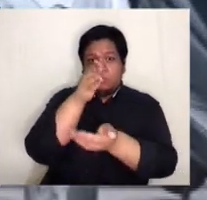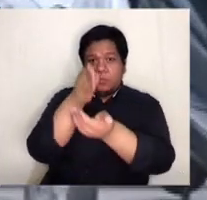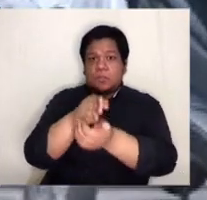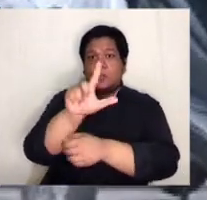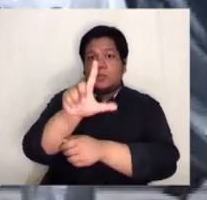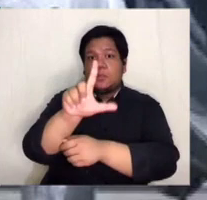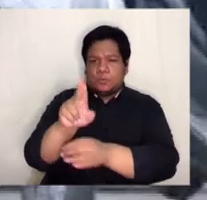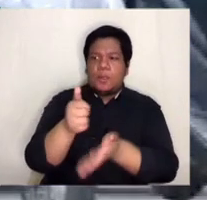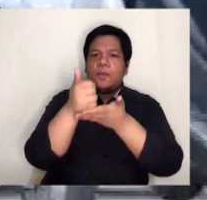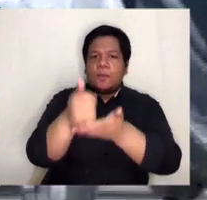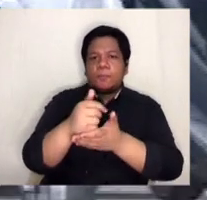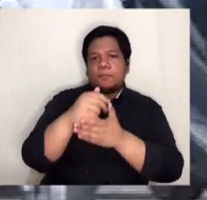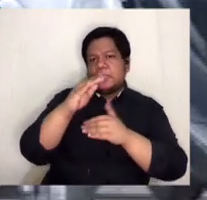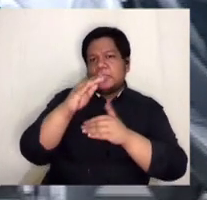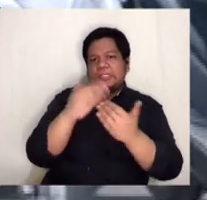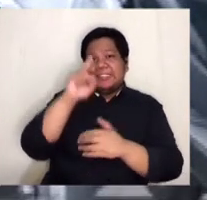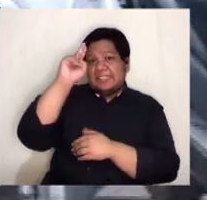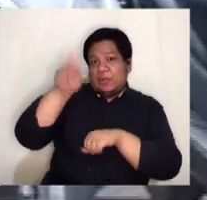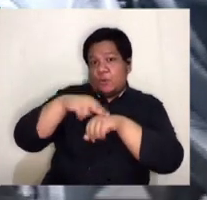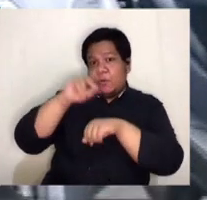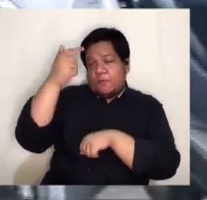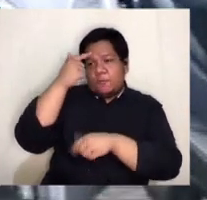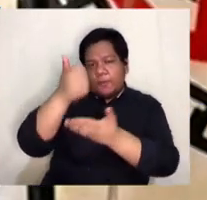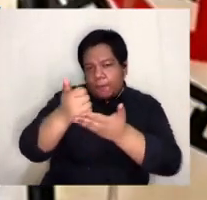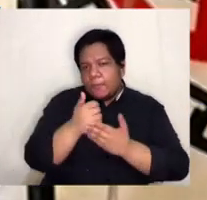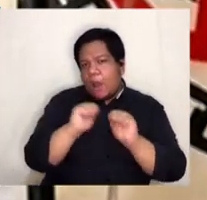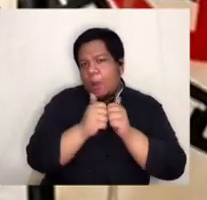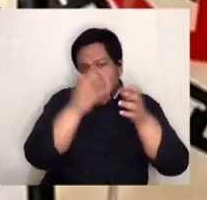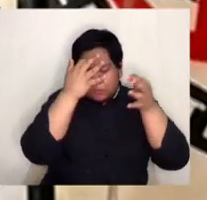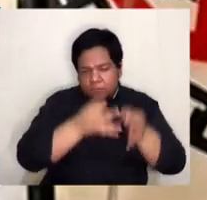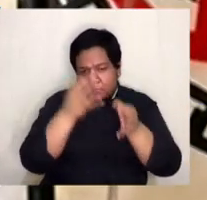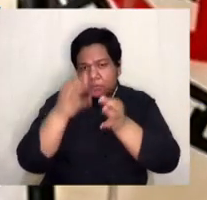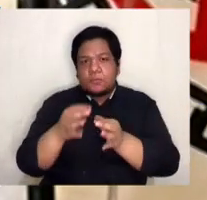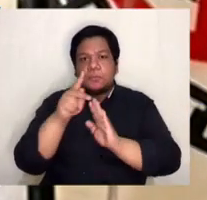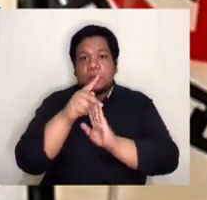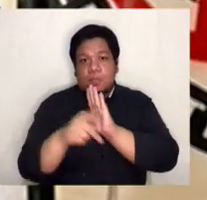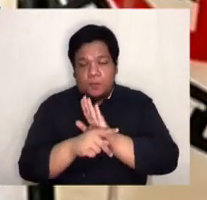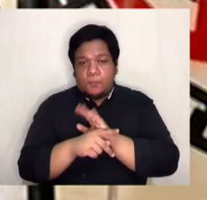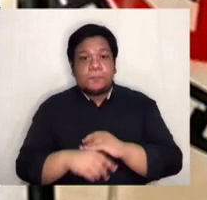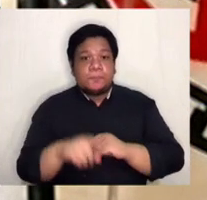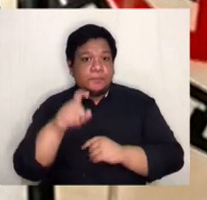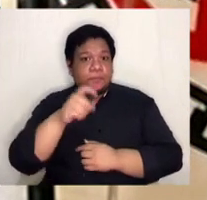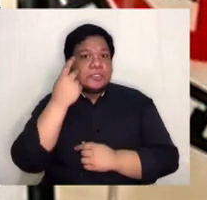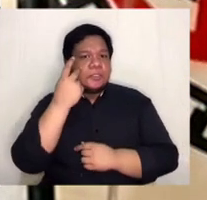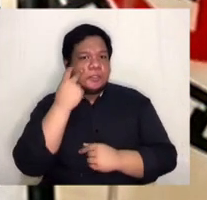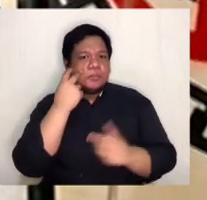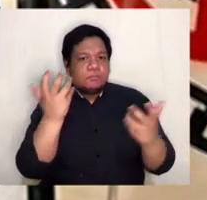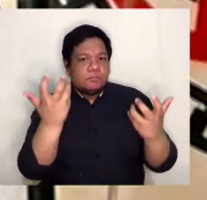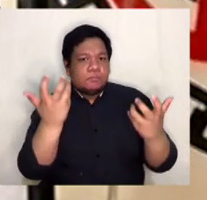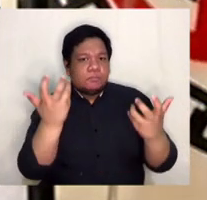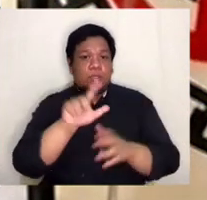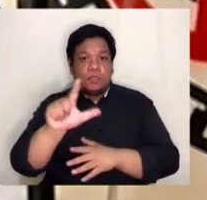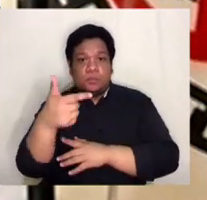gather data necessary for policy-making decisions. Dapat makita po natin kung nag-harmonize ang local government officials at